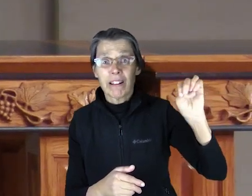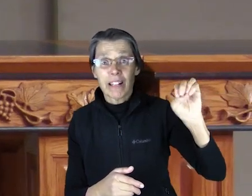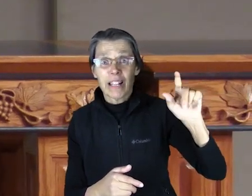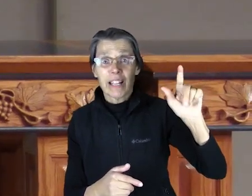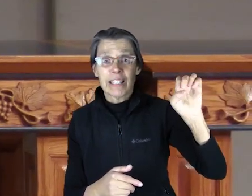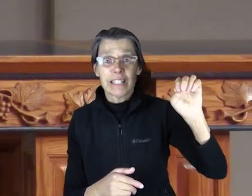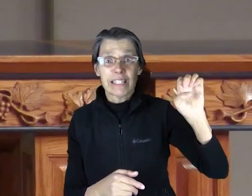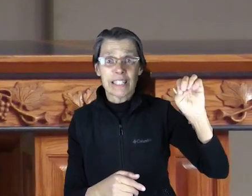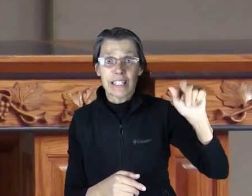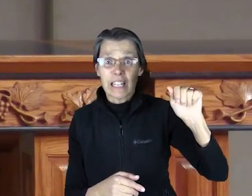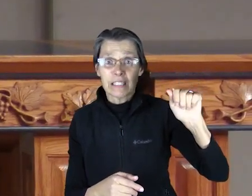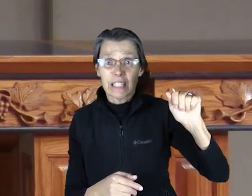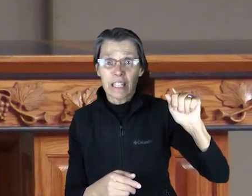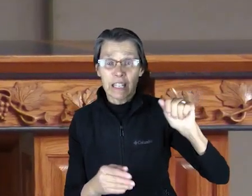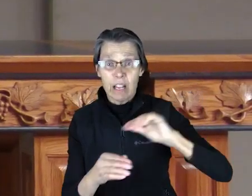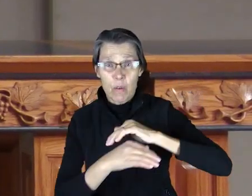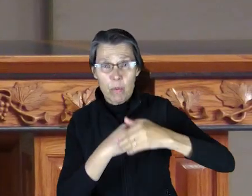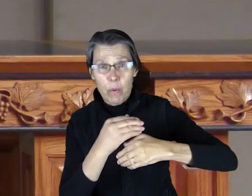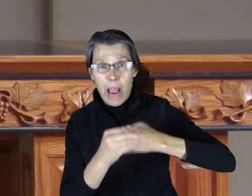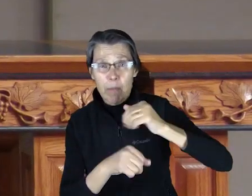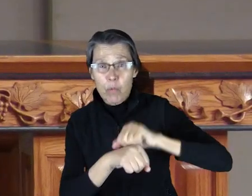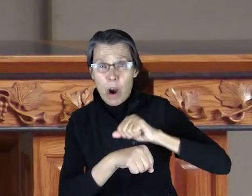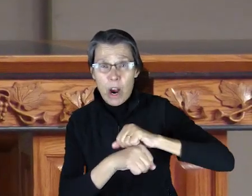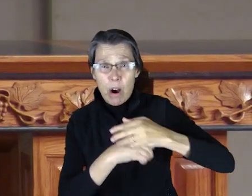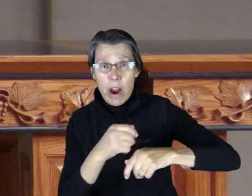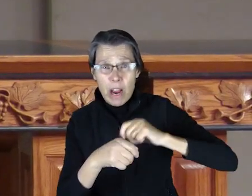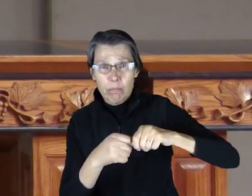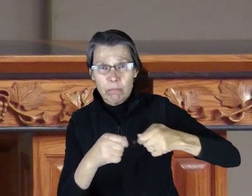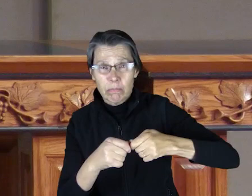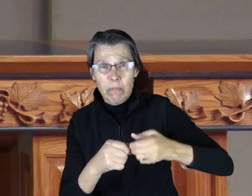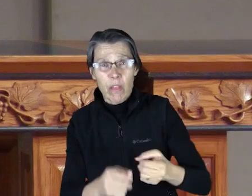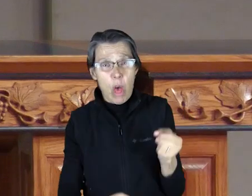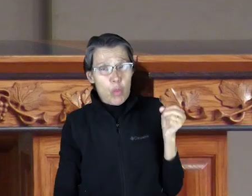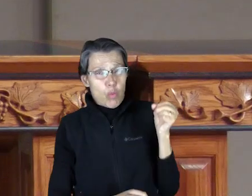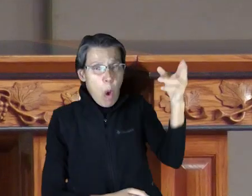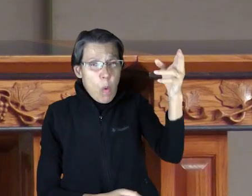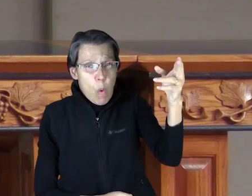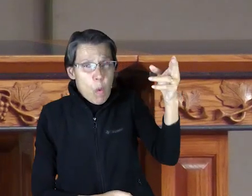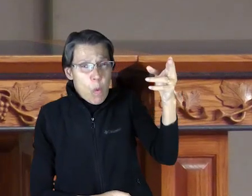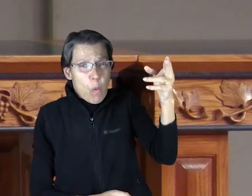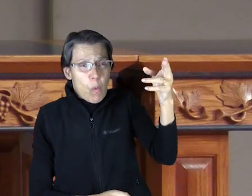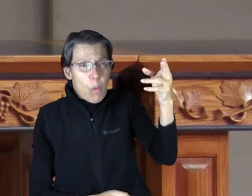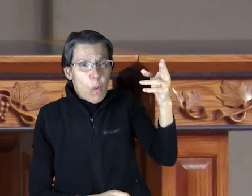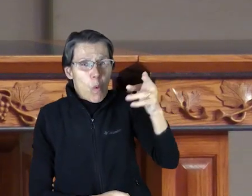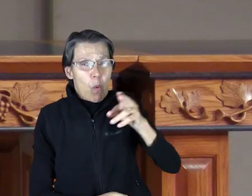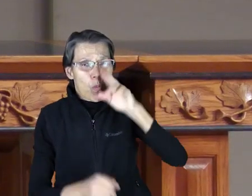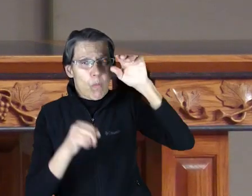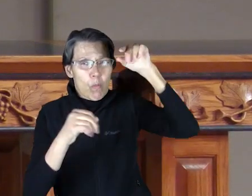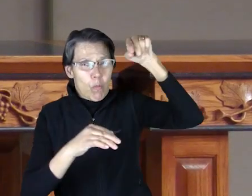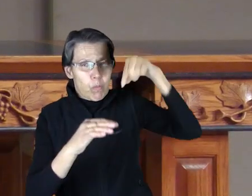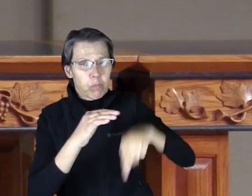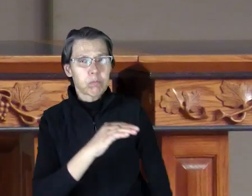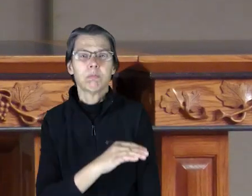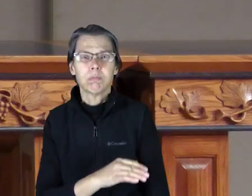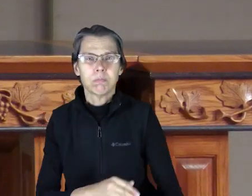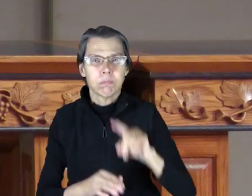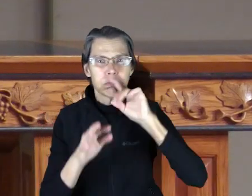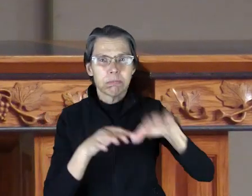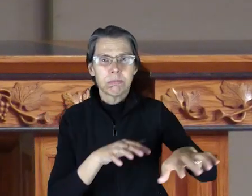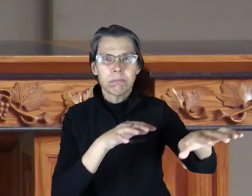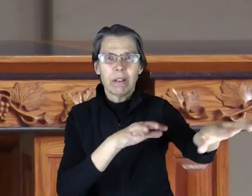Lenexa or Kill Creek Park Lake and you heave that rock out into the middle. Paper